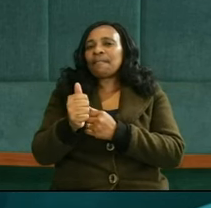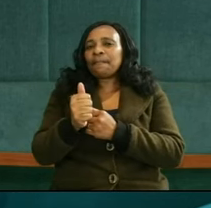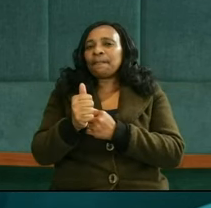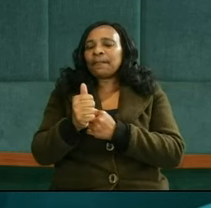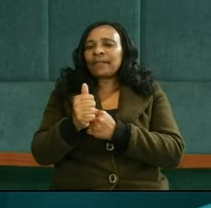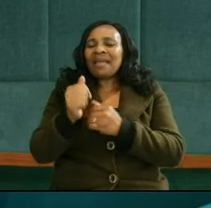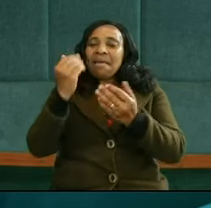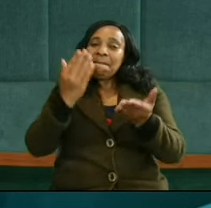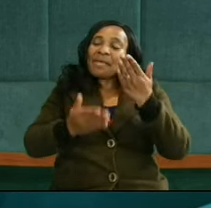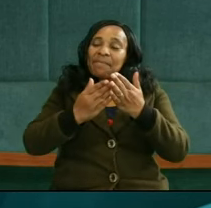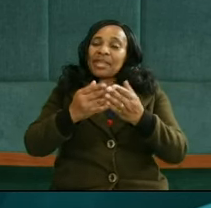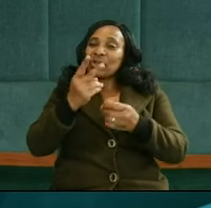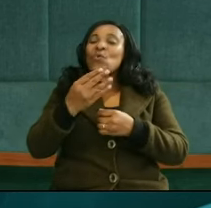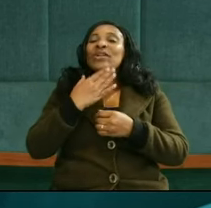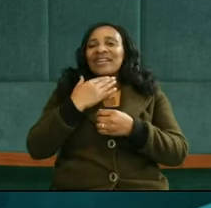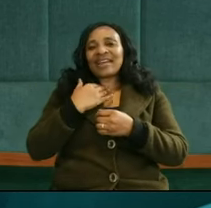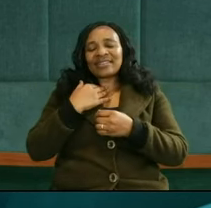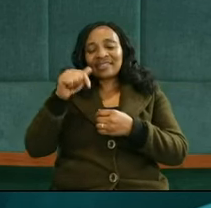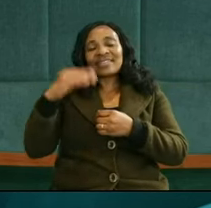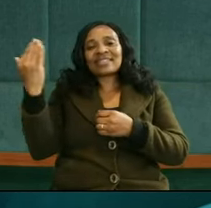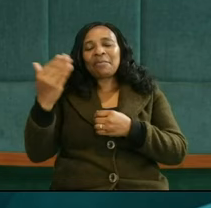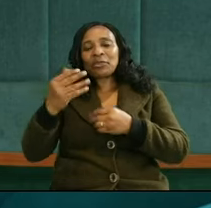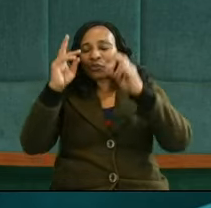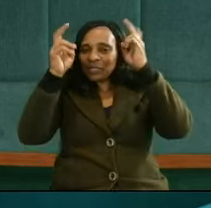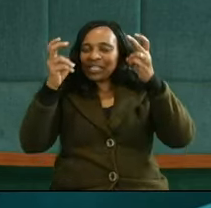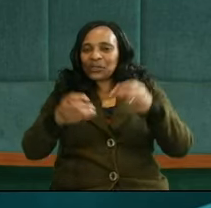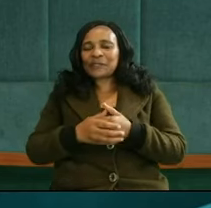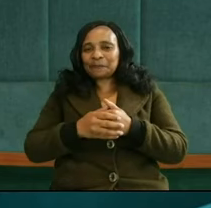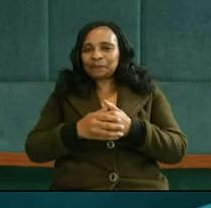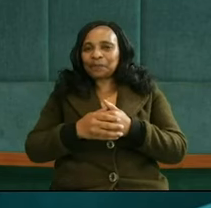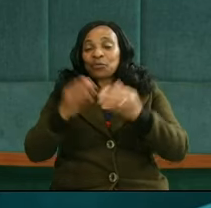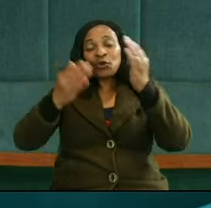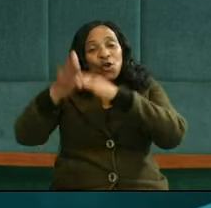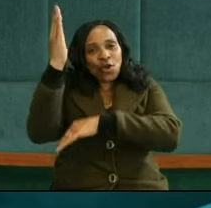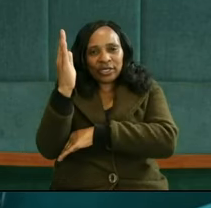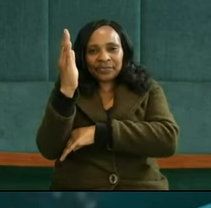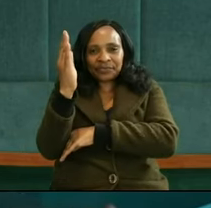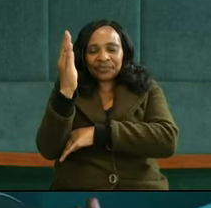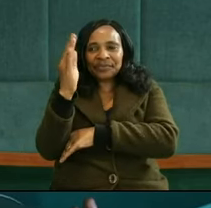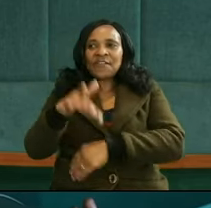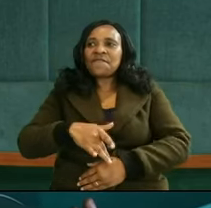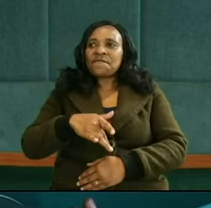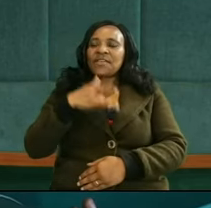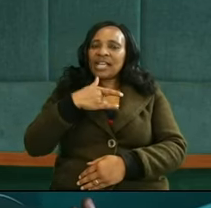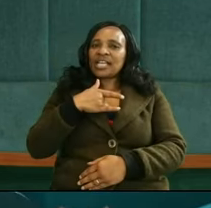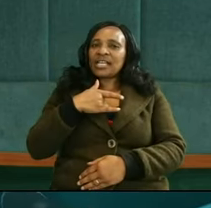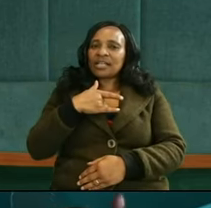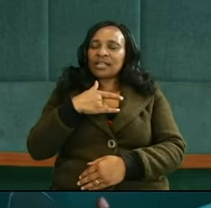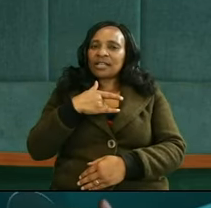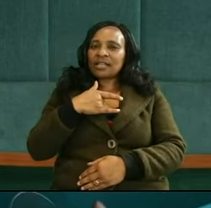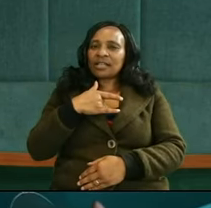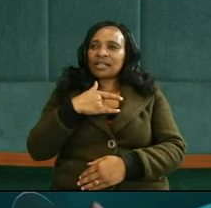And probably you will have liked this sermon to be entitled "God, Philip, Sheep and